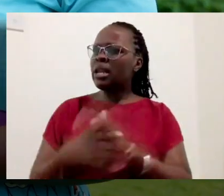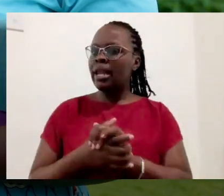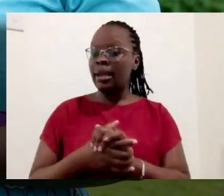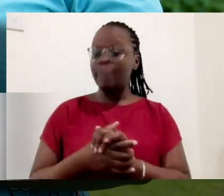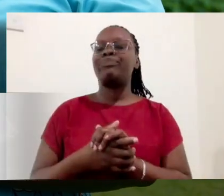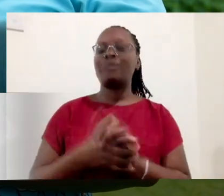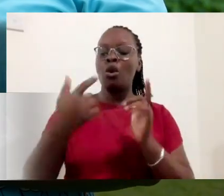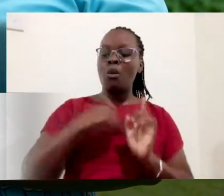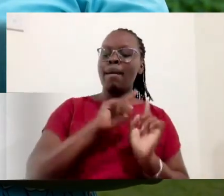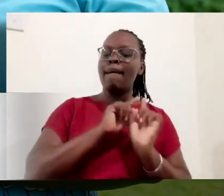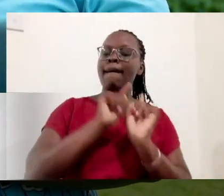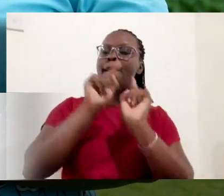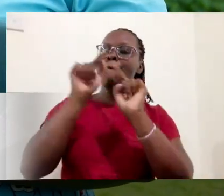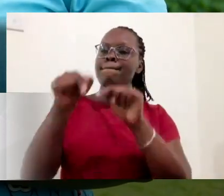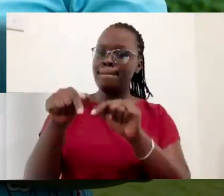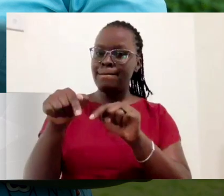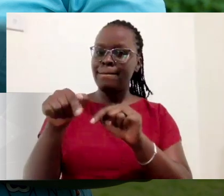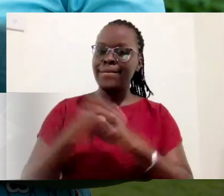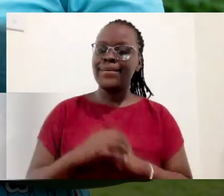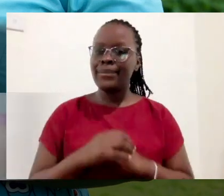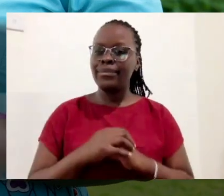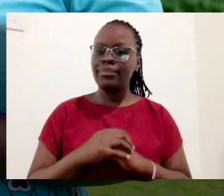Leo tumekuja ili